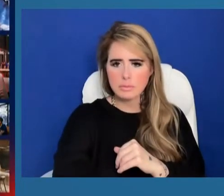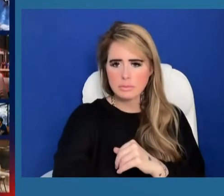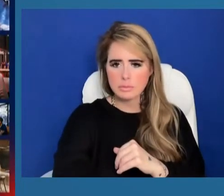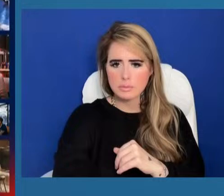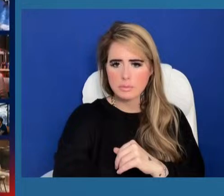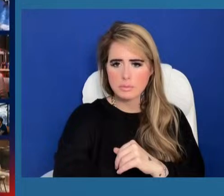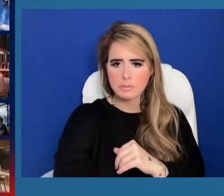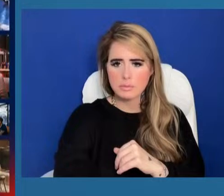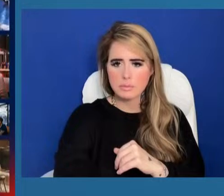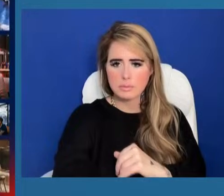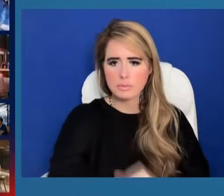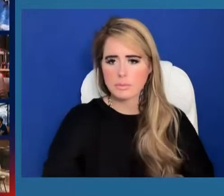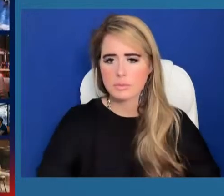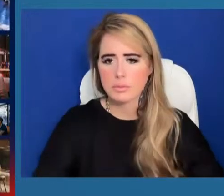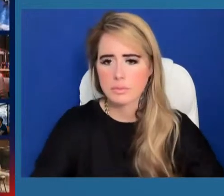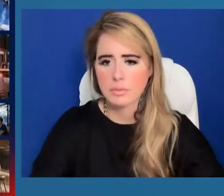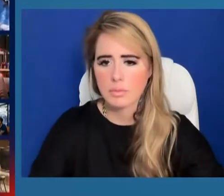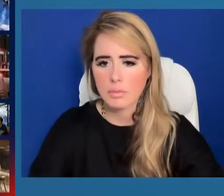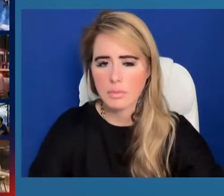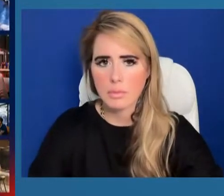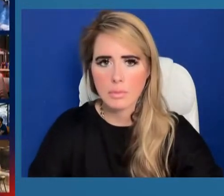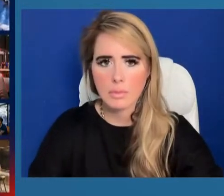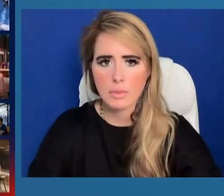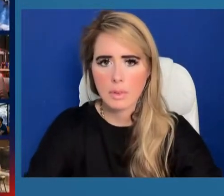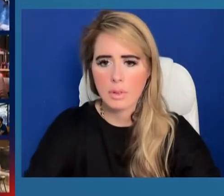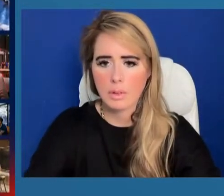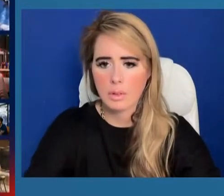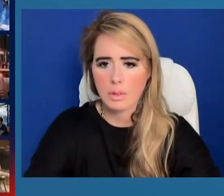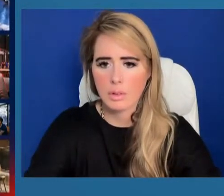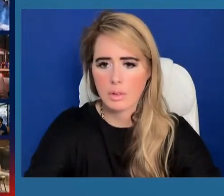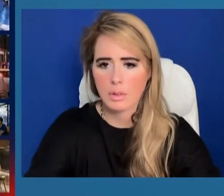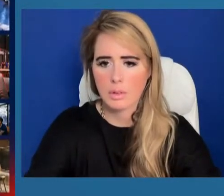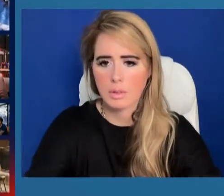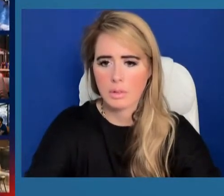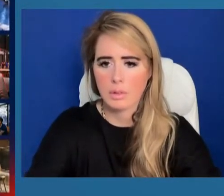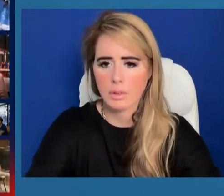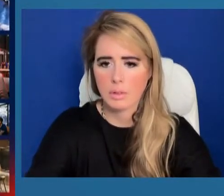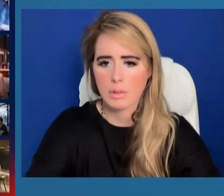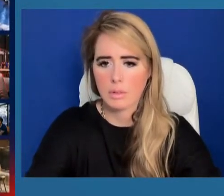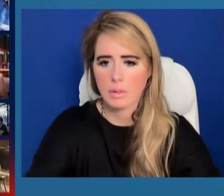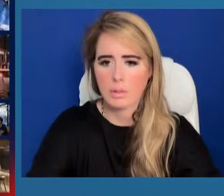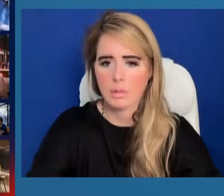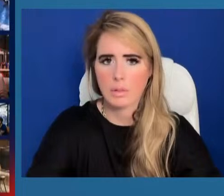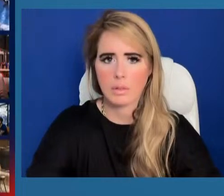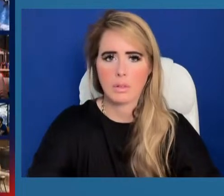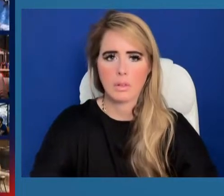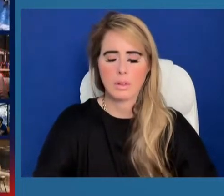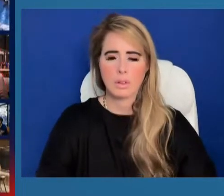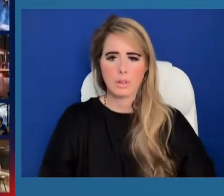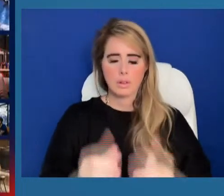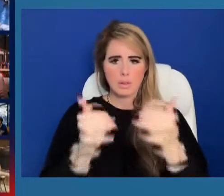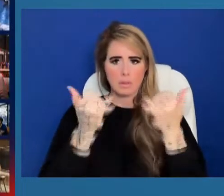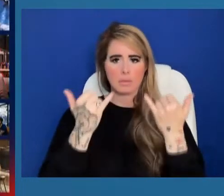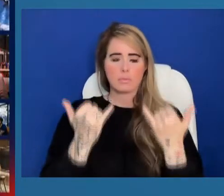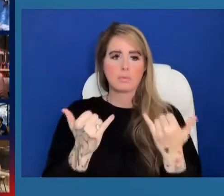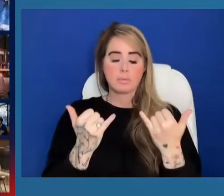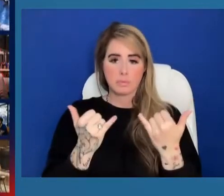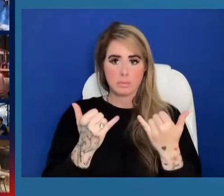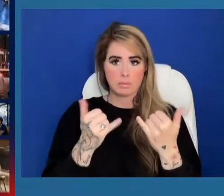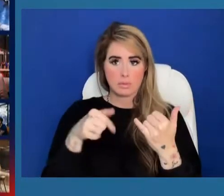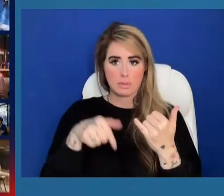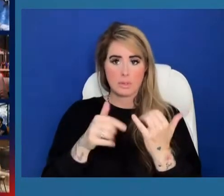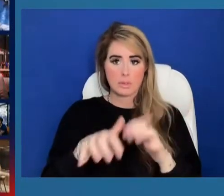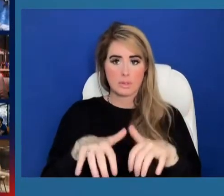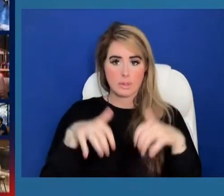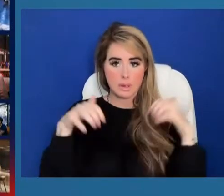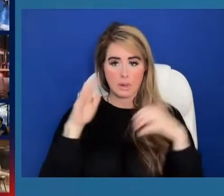With how successful the team has been on the field and the culture he has put in place off the field, I think it's safe to say this stadium is going to be